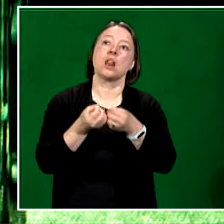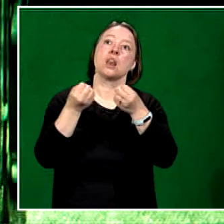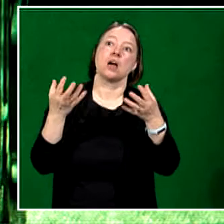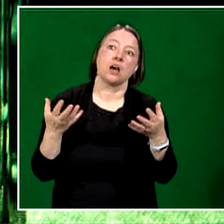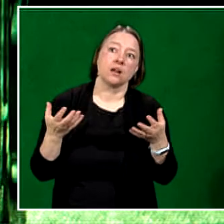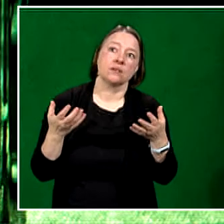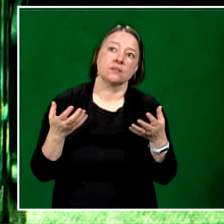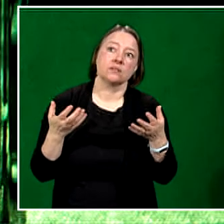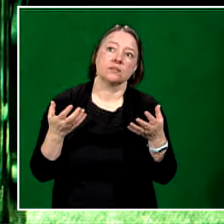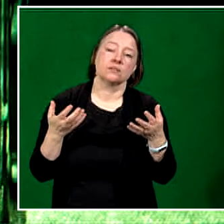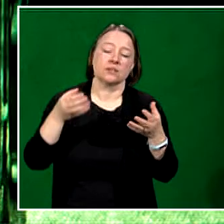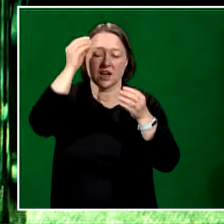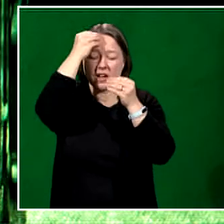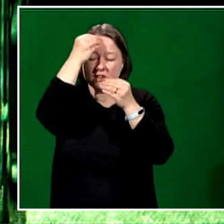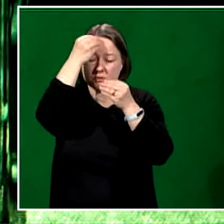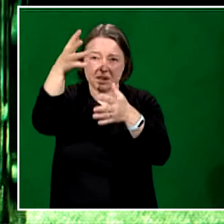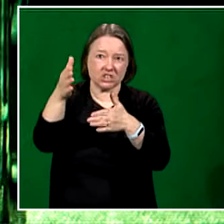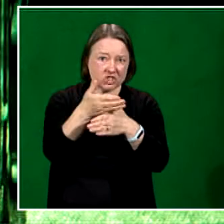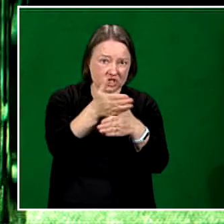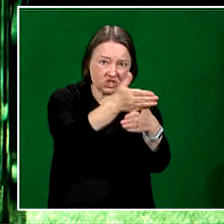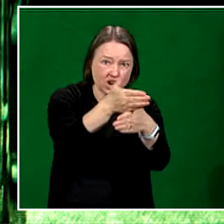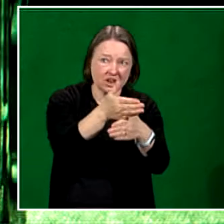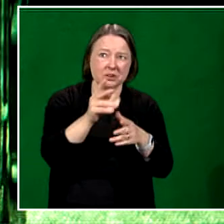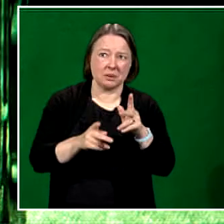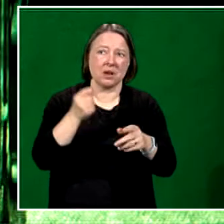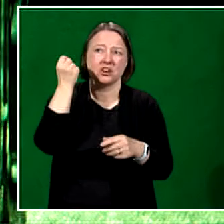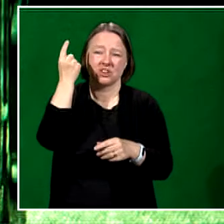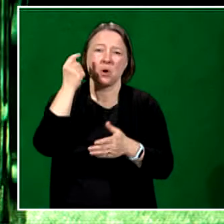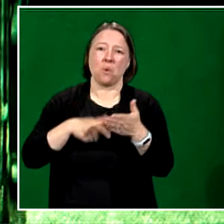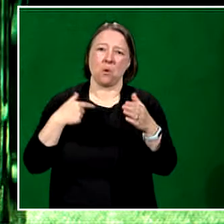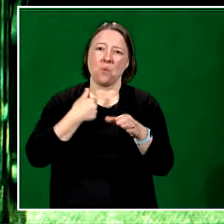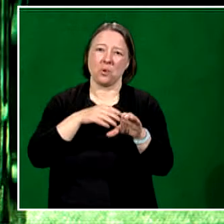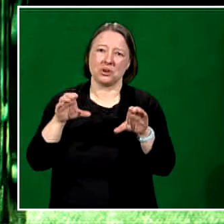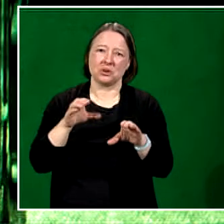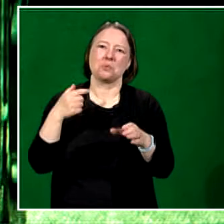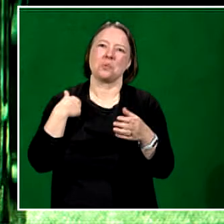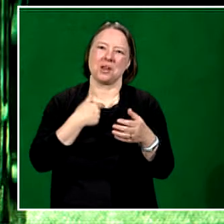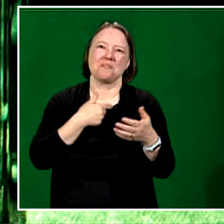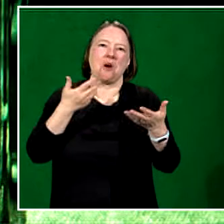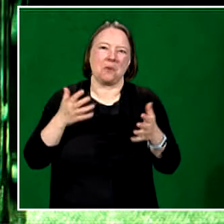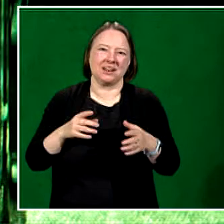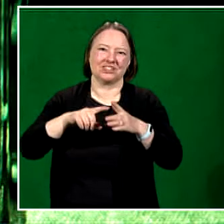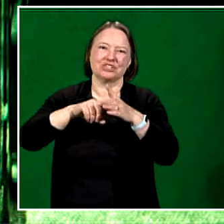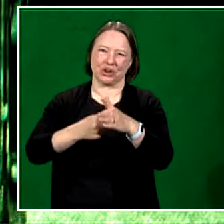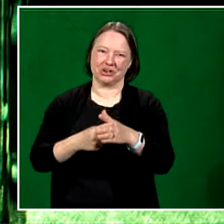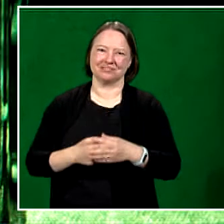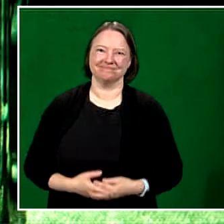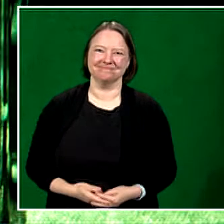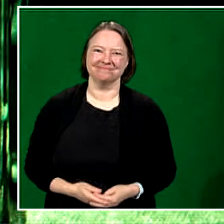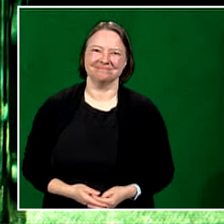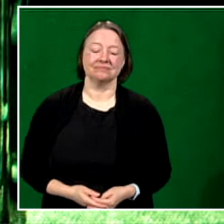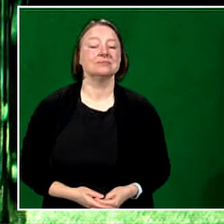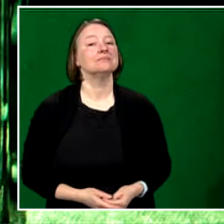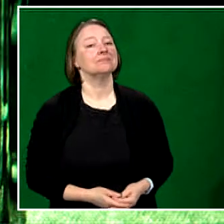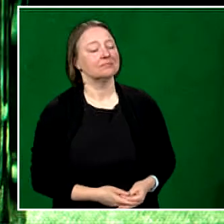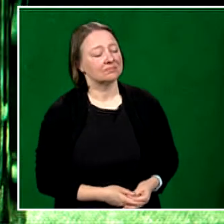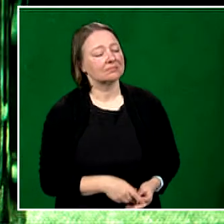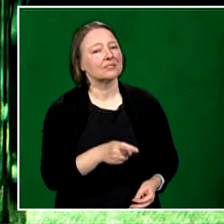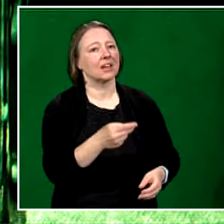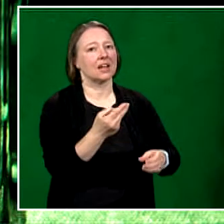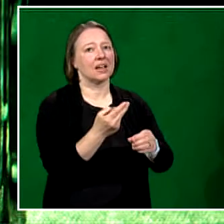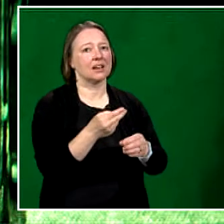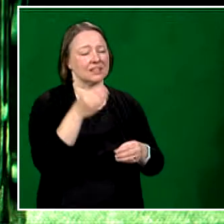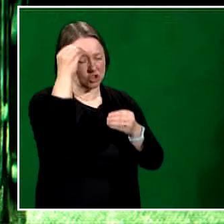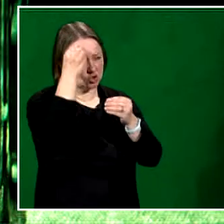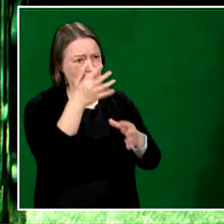lot of spread of information, so that people can understand what we are doing. But we've already started. I think a news piece is